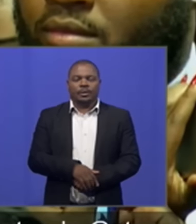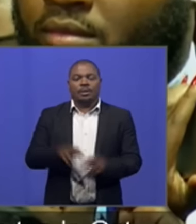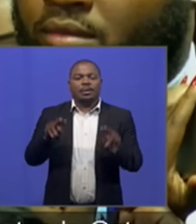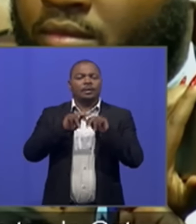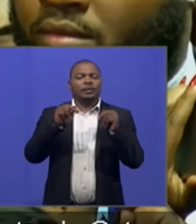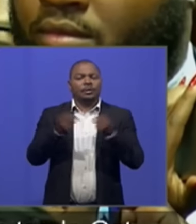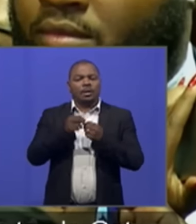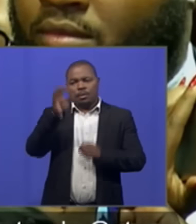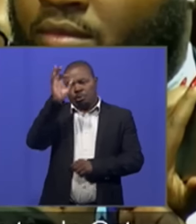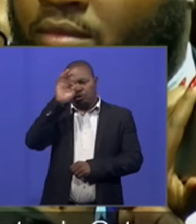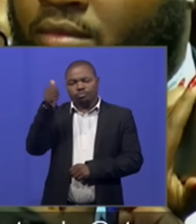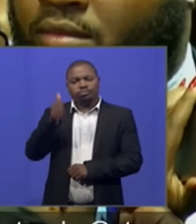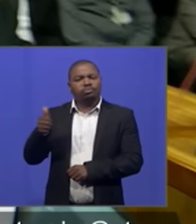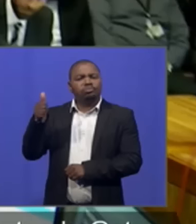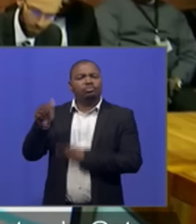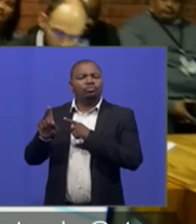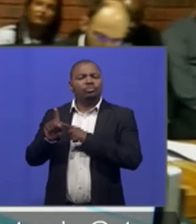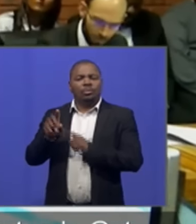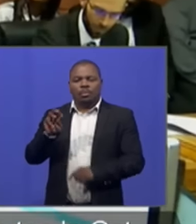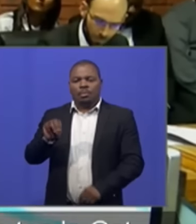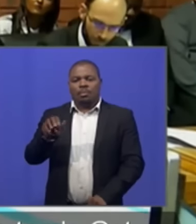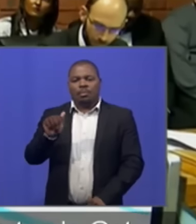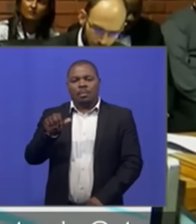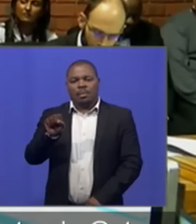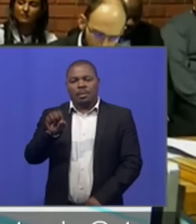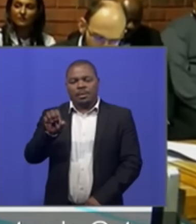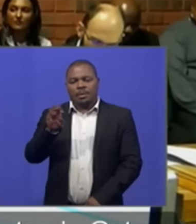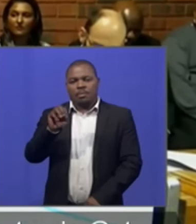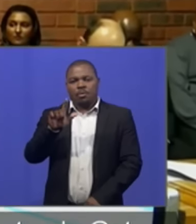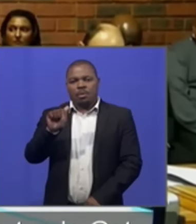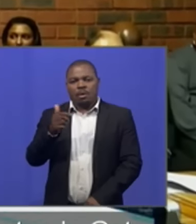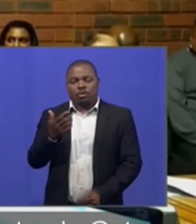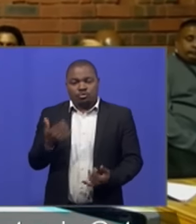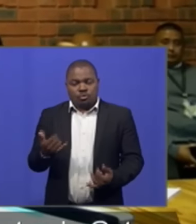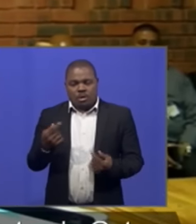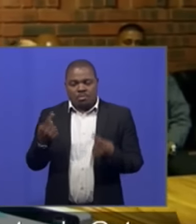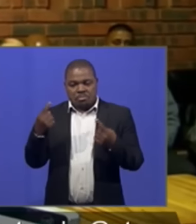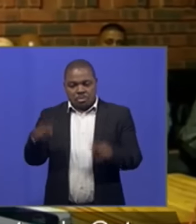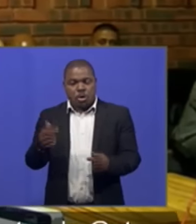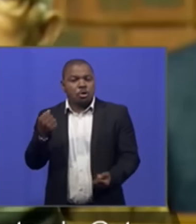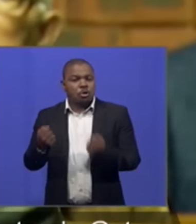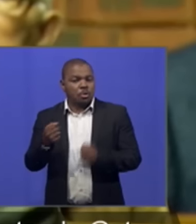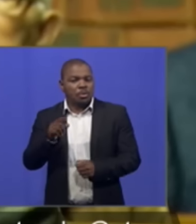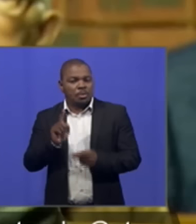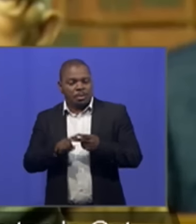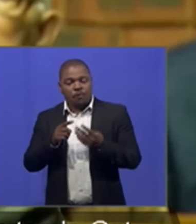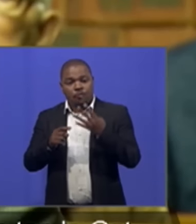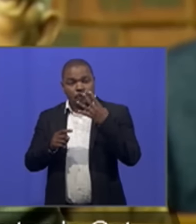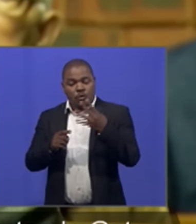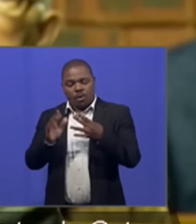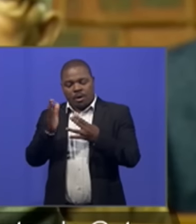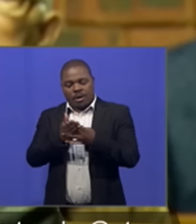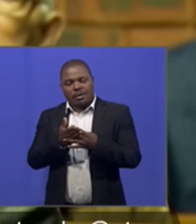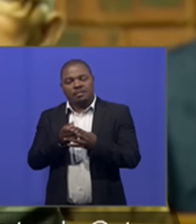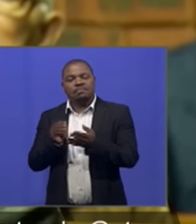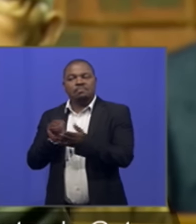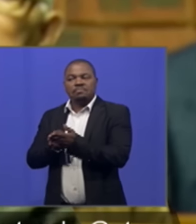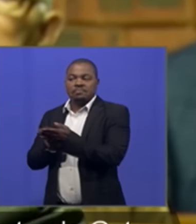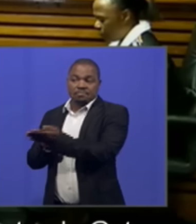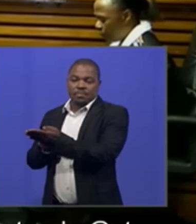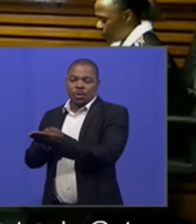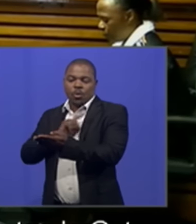Mokomishinara wa bosetšhaba wa maphodisa General Fani Masemola o hlole a tšweletše pele ga kgorotsheko mo a pharilwego ka melato e mene ya go tshela molao wa taolo